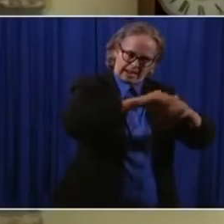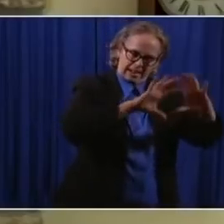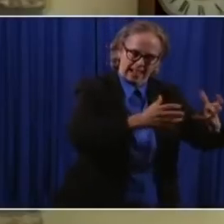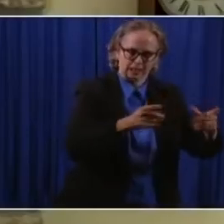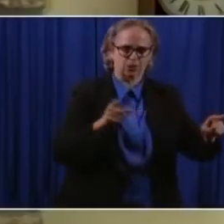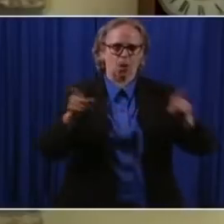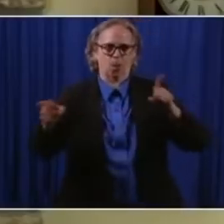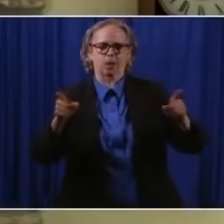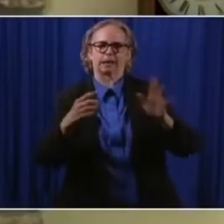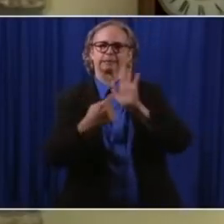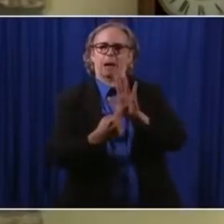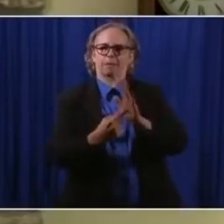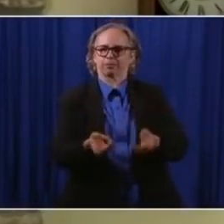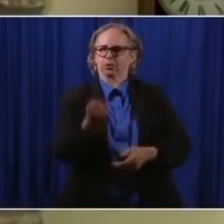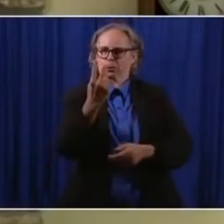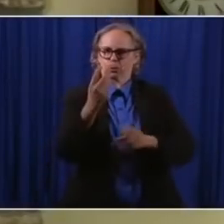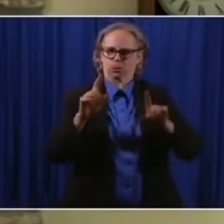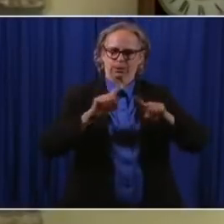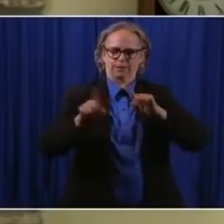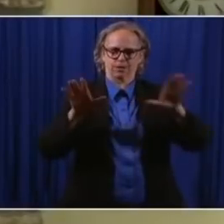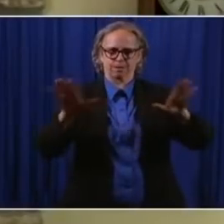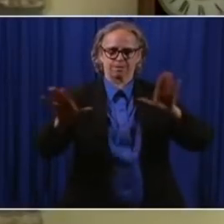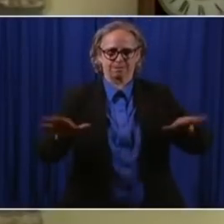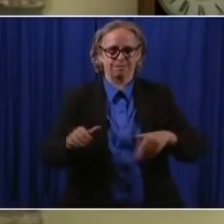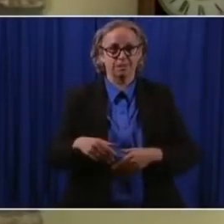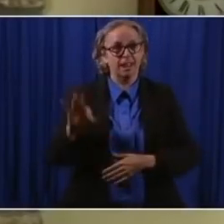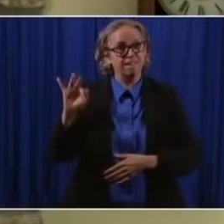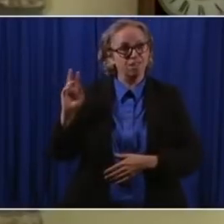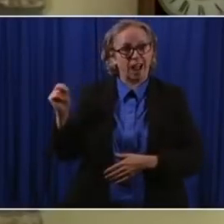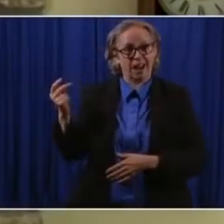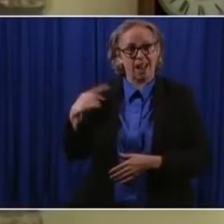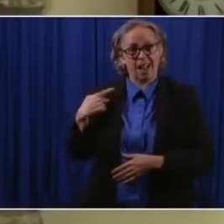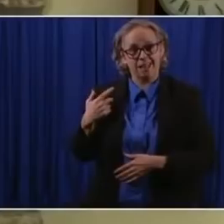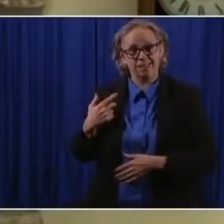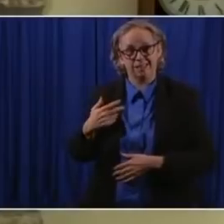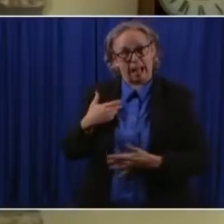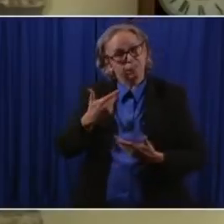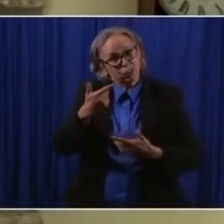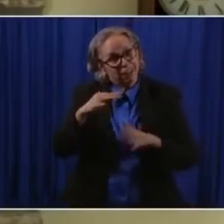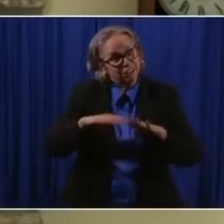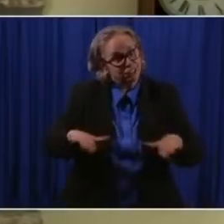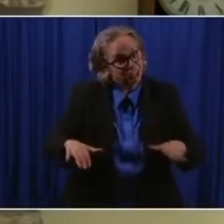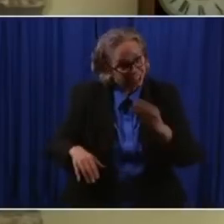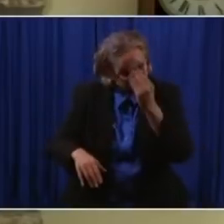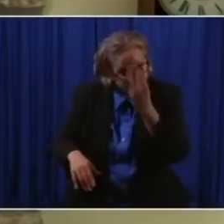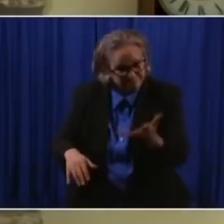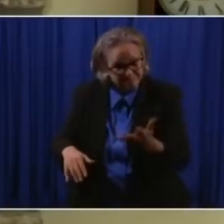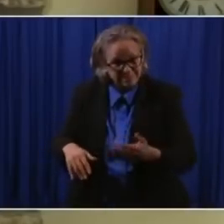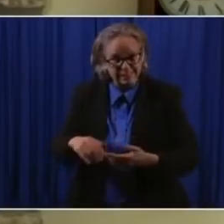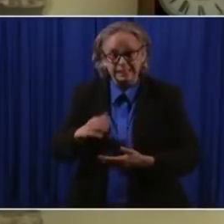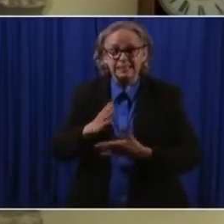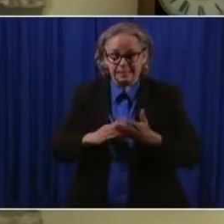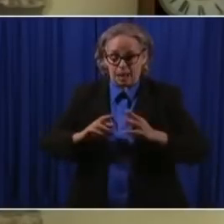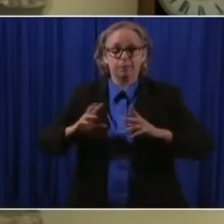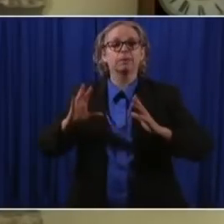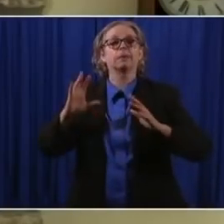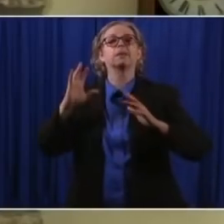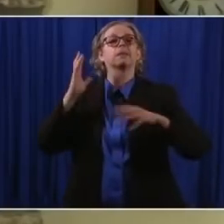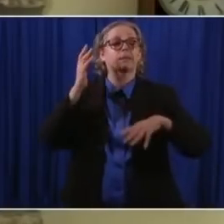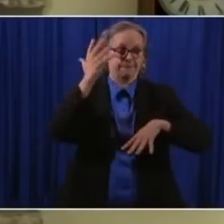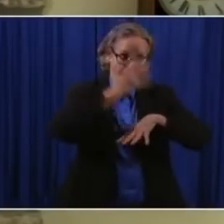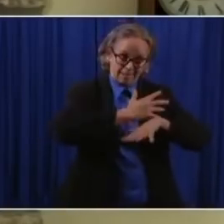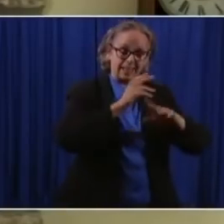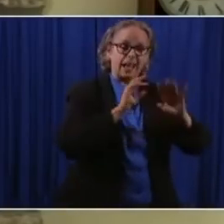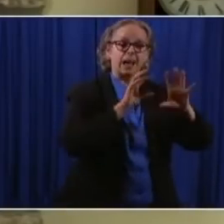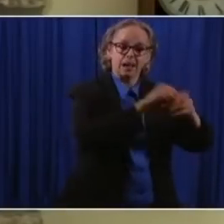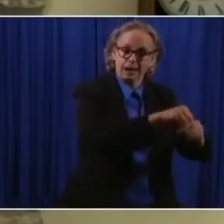As I've said, Fran and I have grandkids. Some are going back in person. Some will be doing it remotely. First, let me